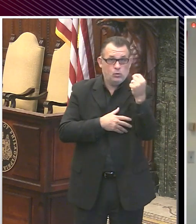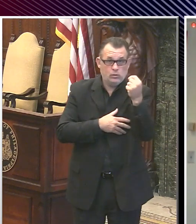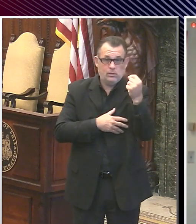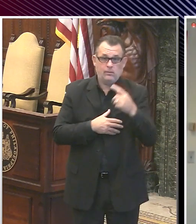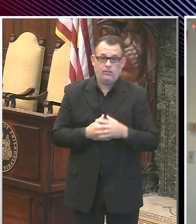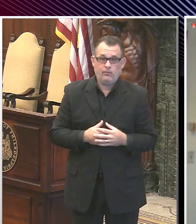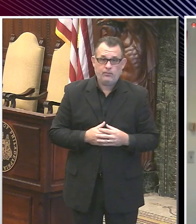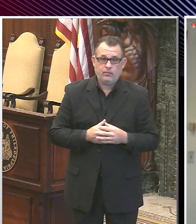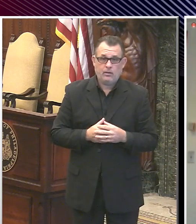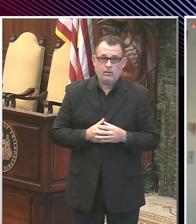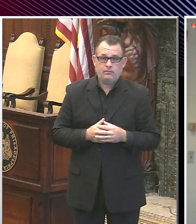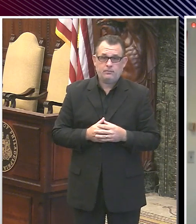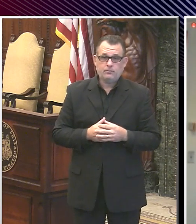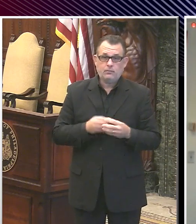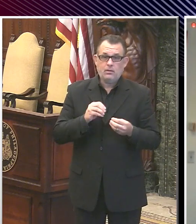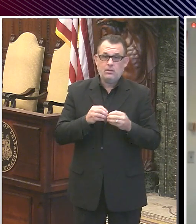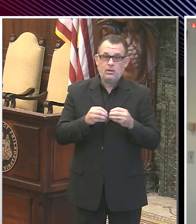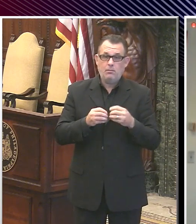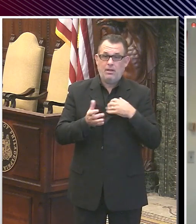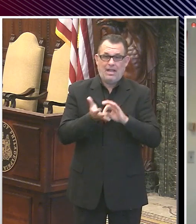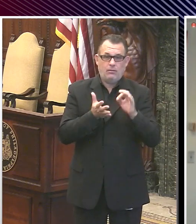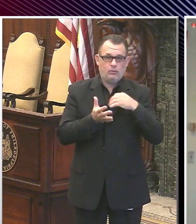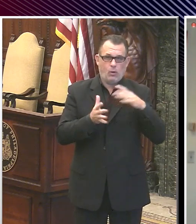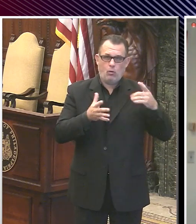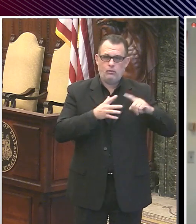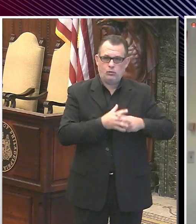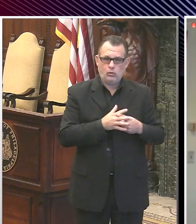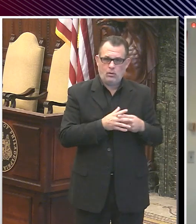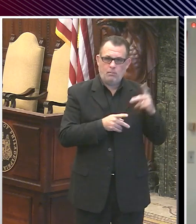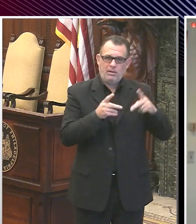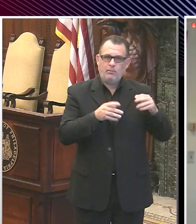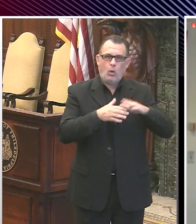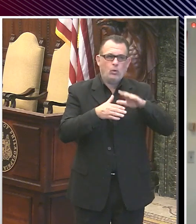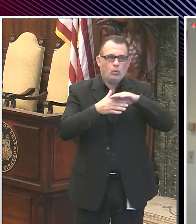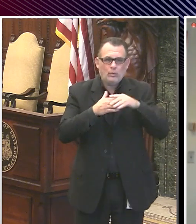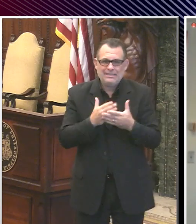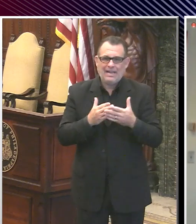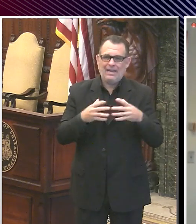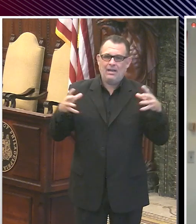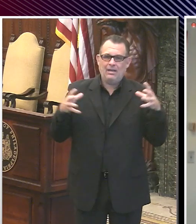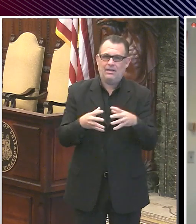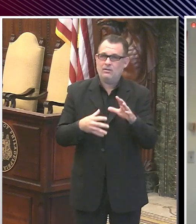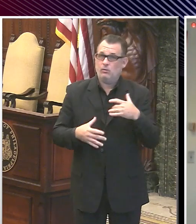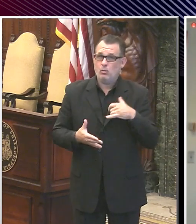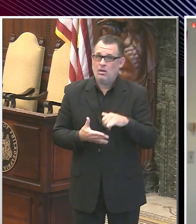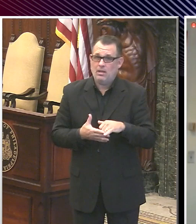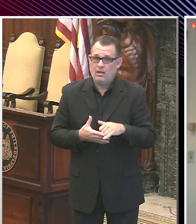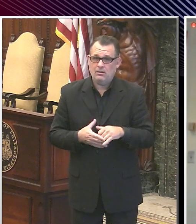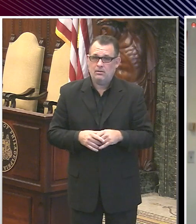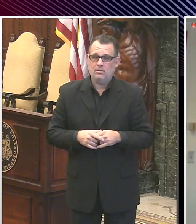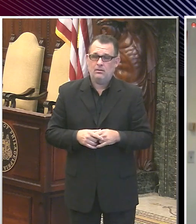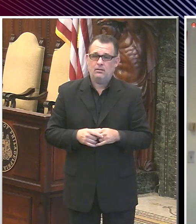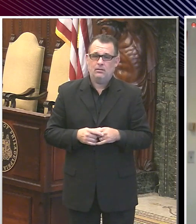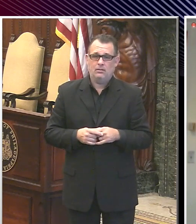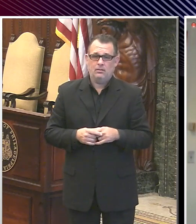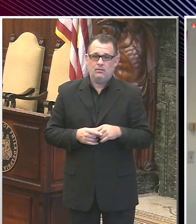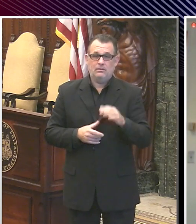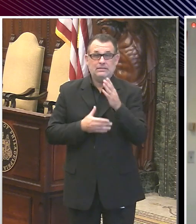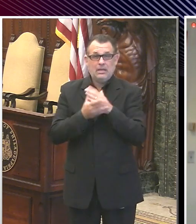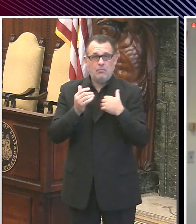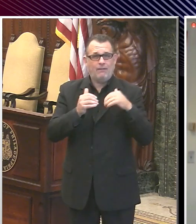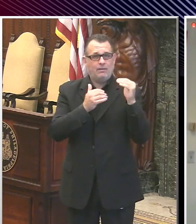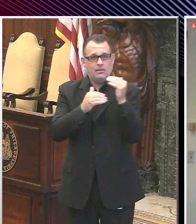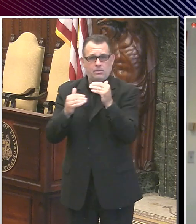holiday crowds. We don't want to start out with a large number of people in one place in a very high-risk situation. We will retain some restrictions on how things are